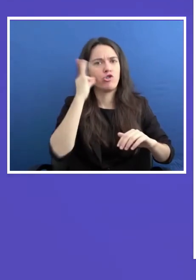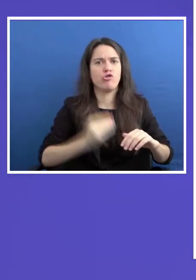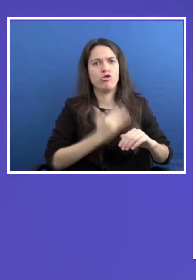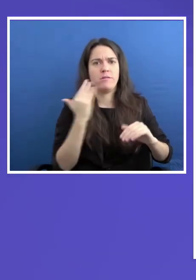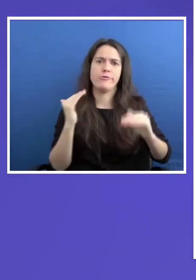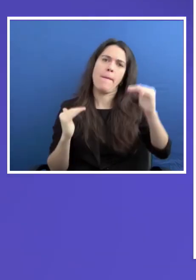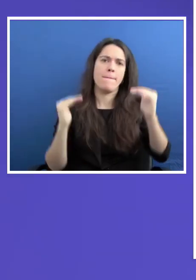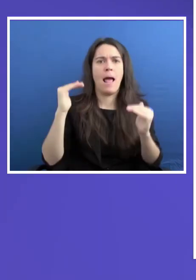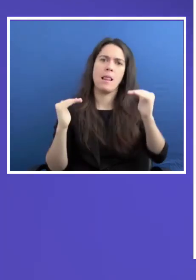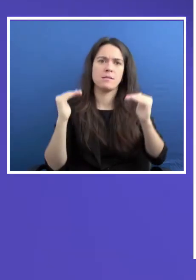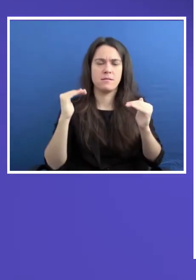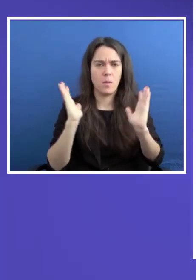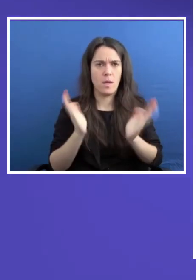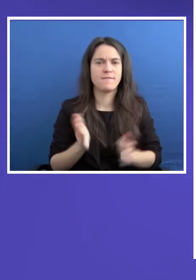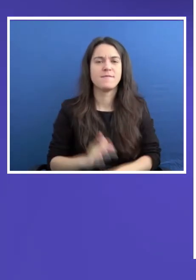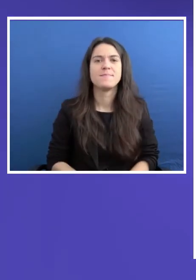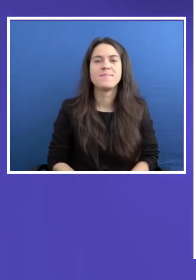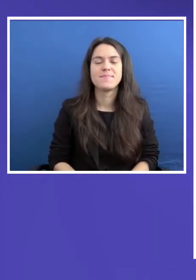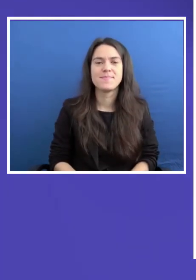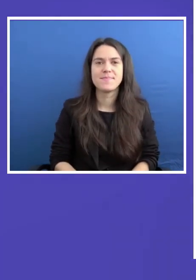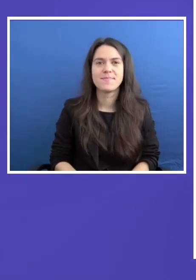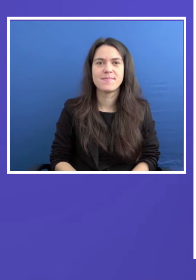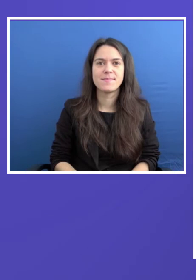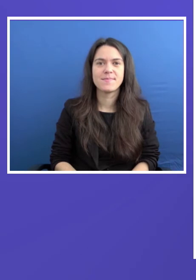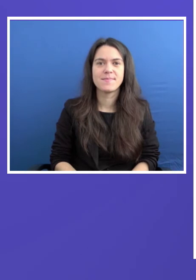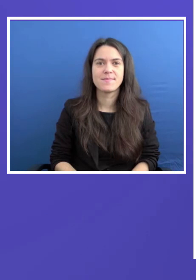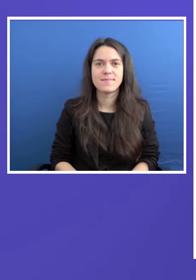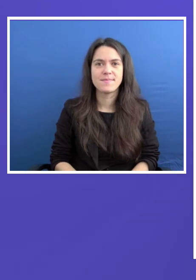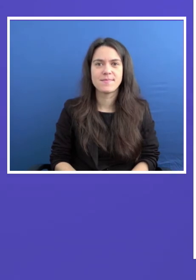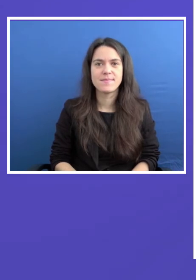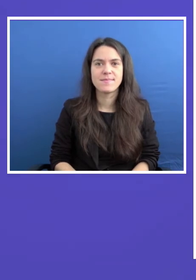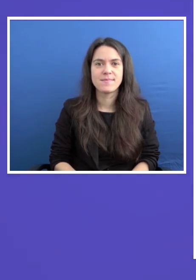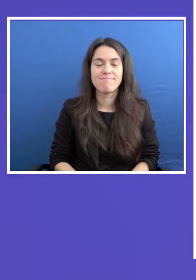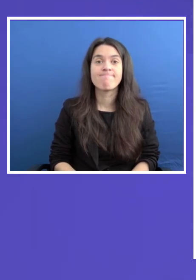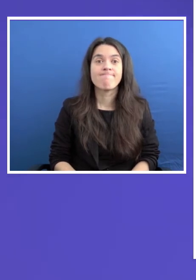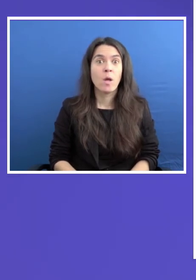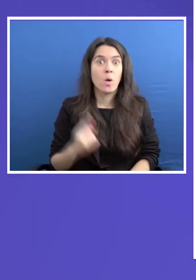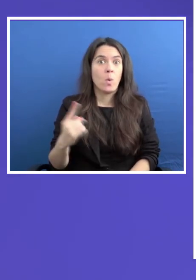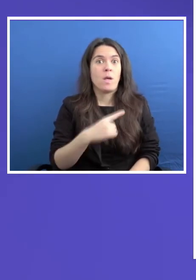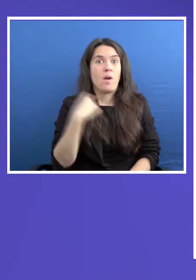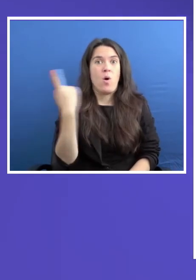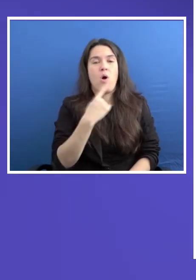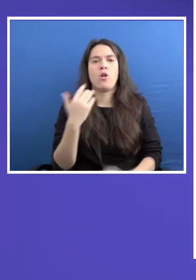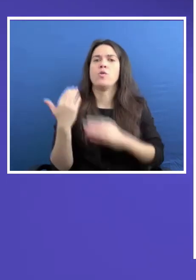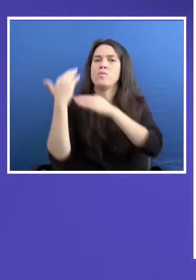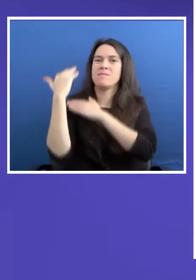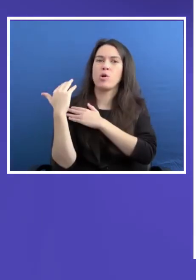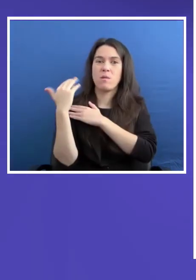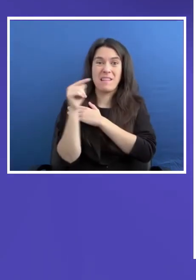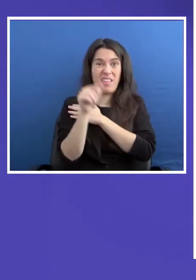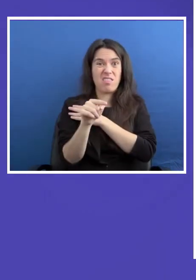audiovisual. But the, let's say, common responsibility we all have goes beyond